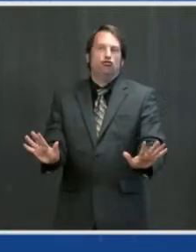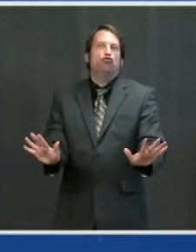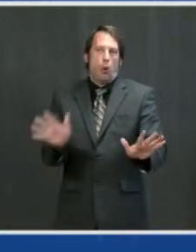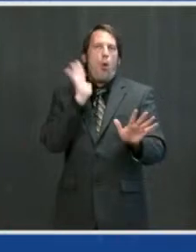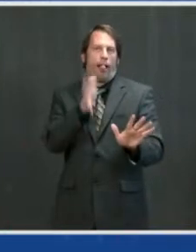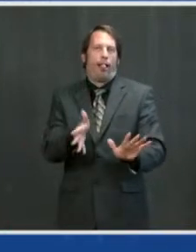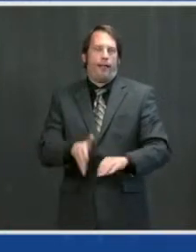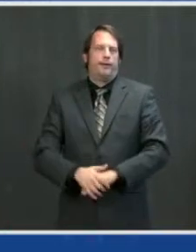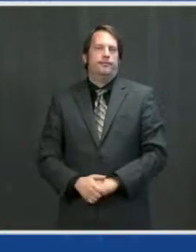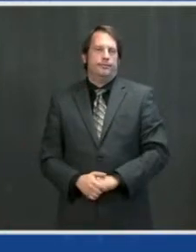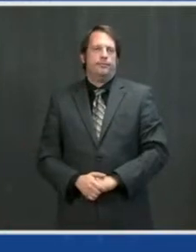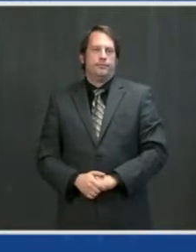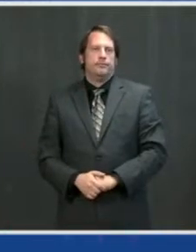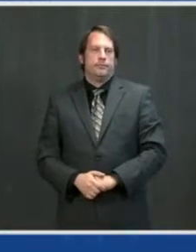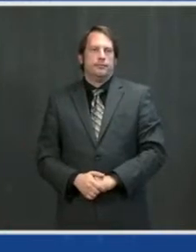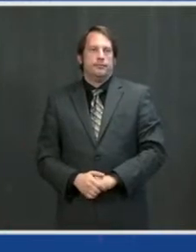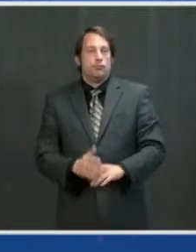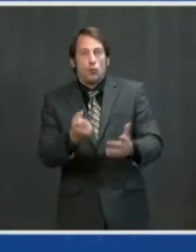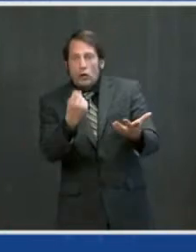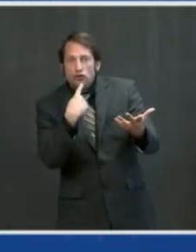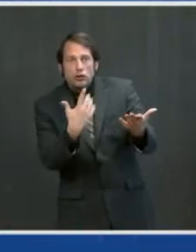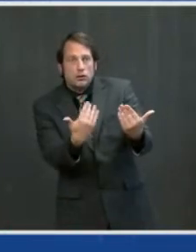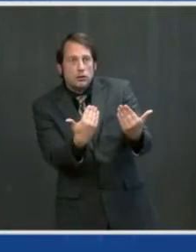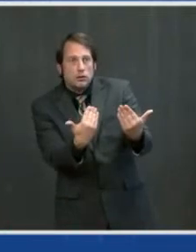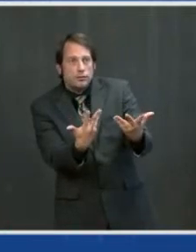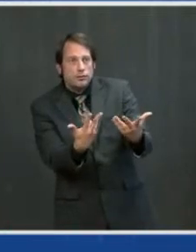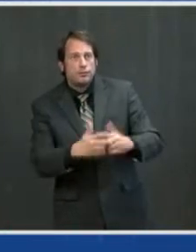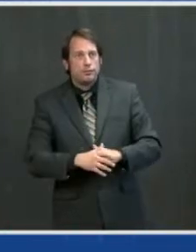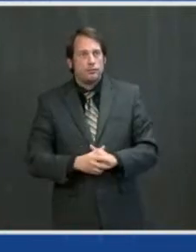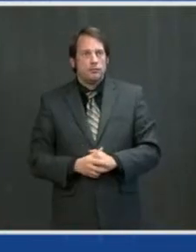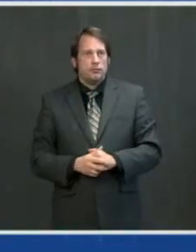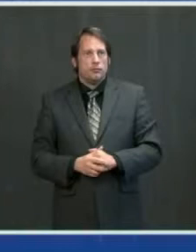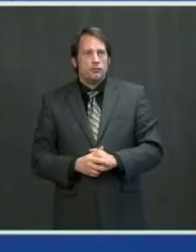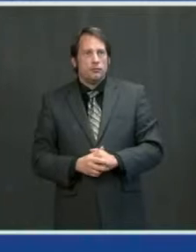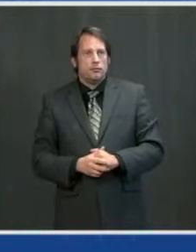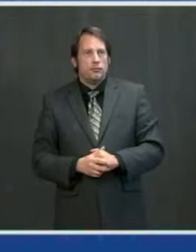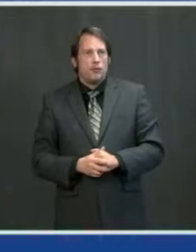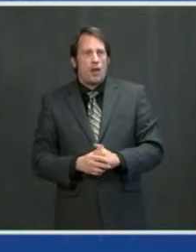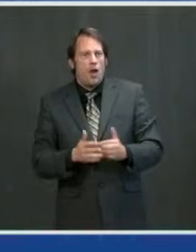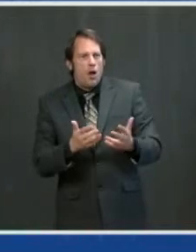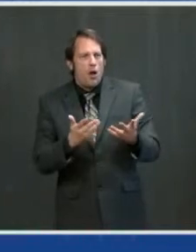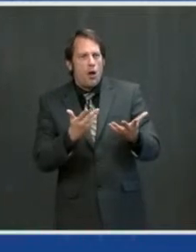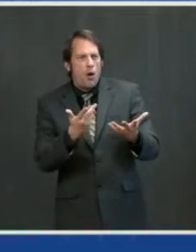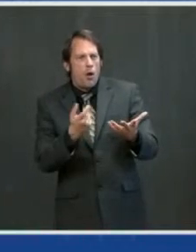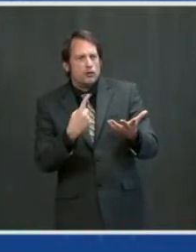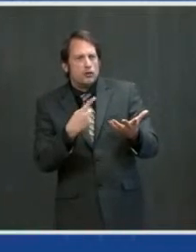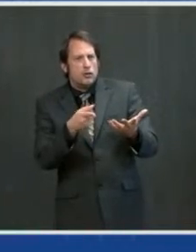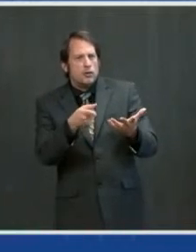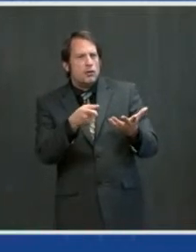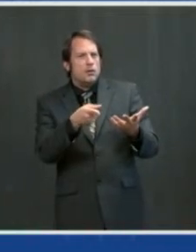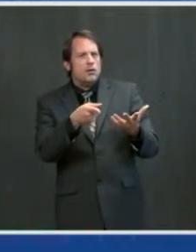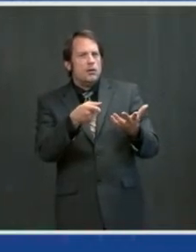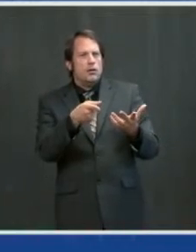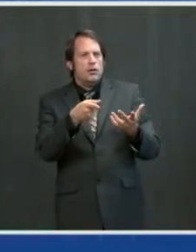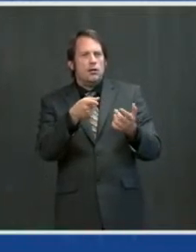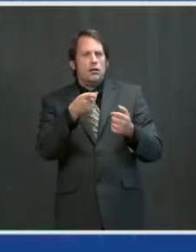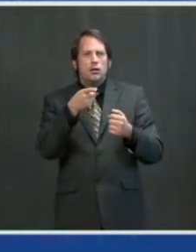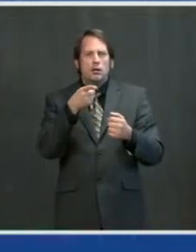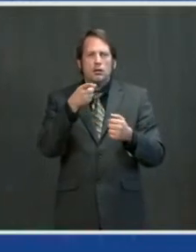You have a question you want to offer? Not a question. Recognize someone, Mr. Prime Minister.